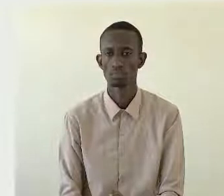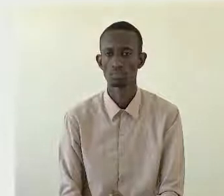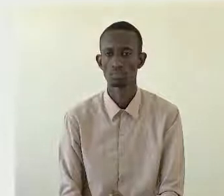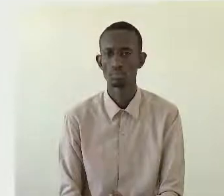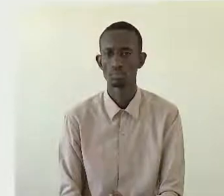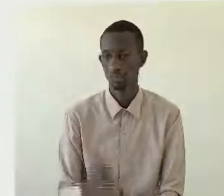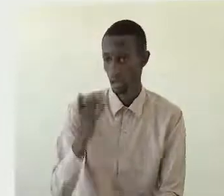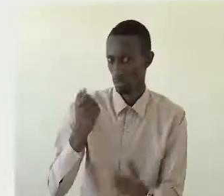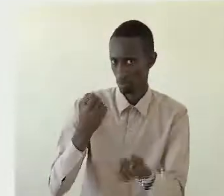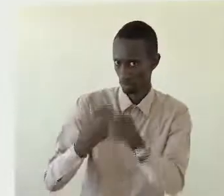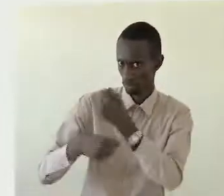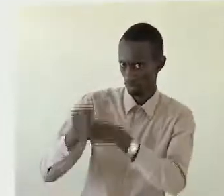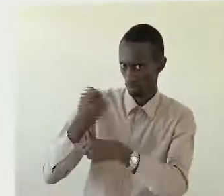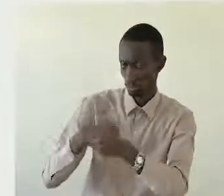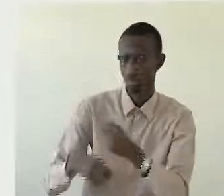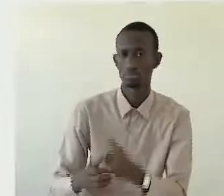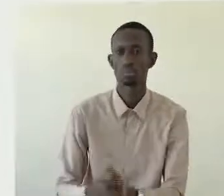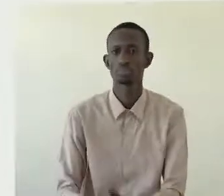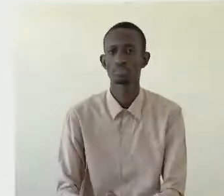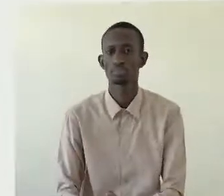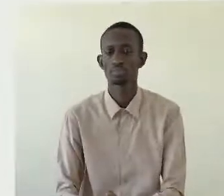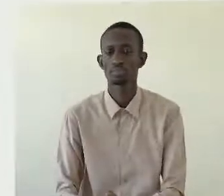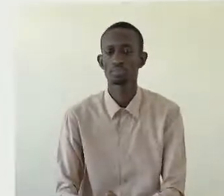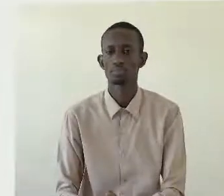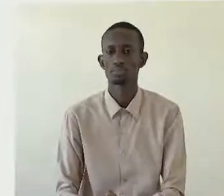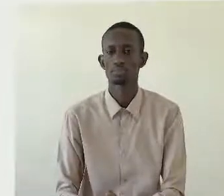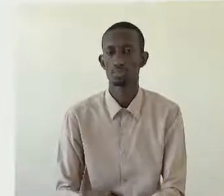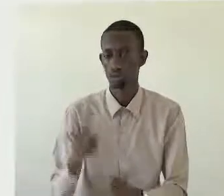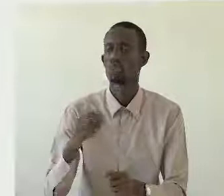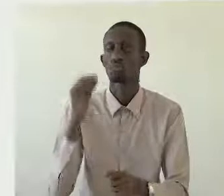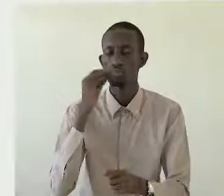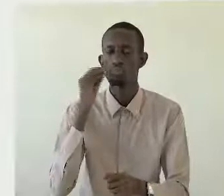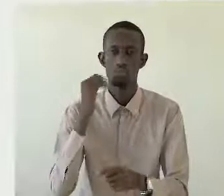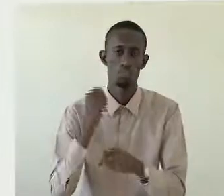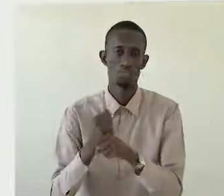an activity, of course, with a homework.